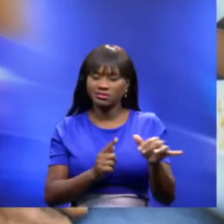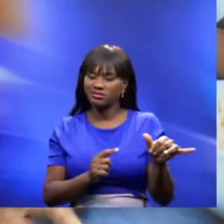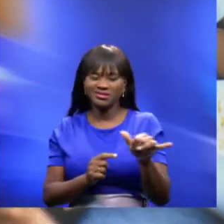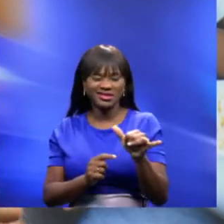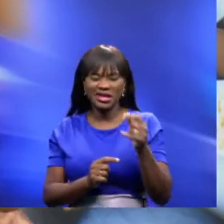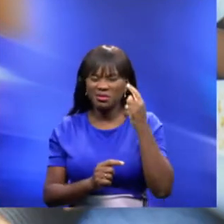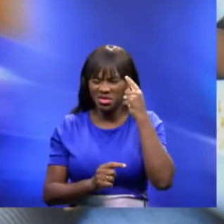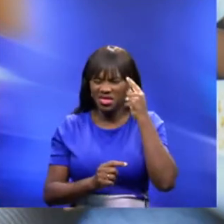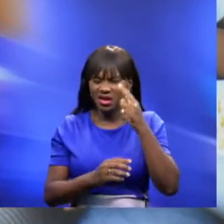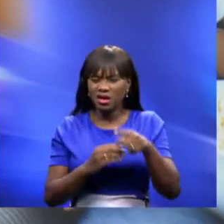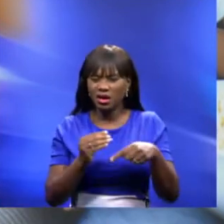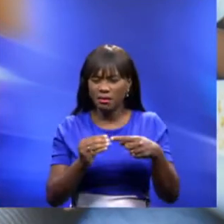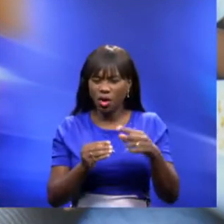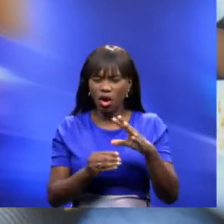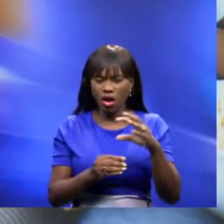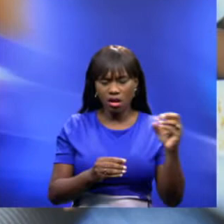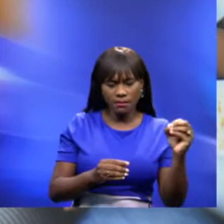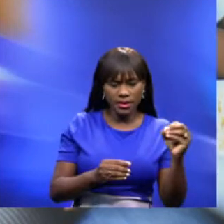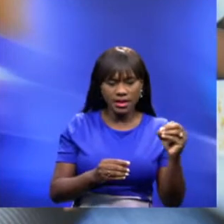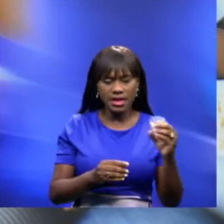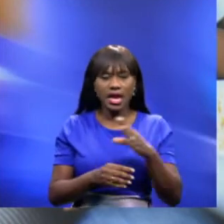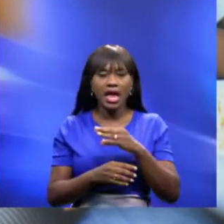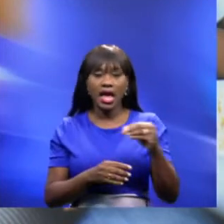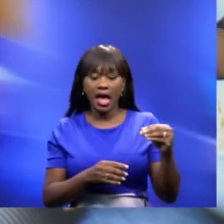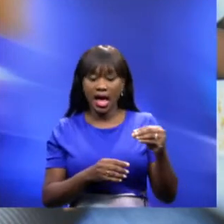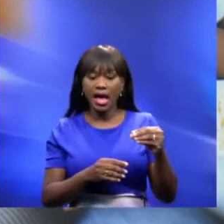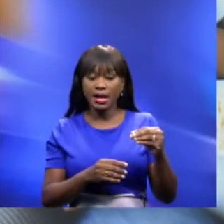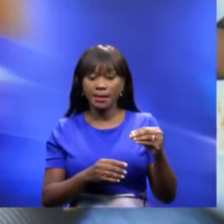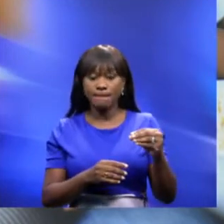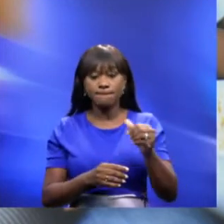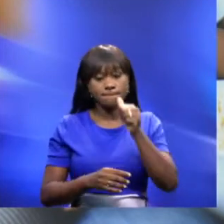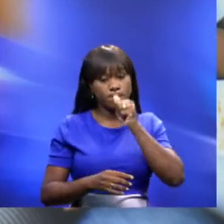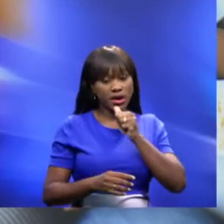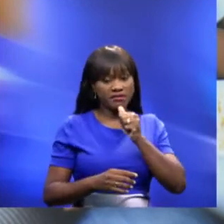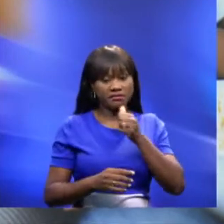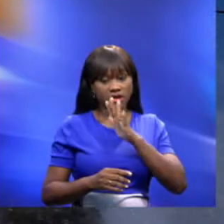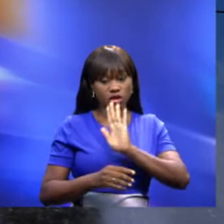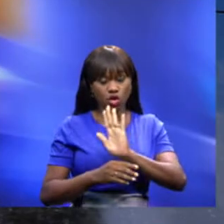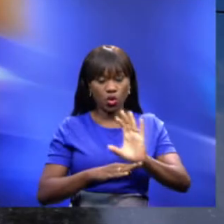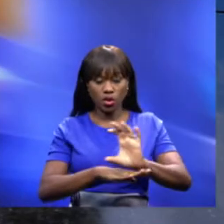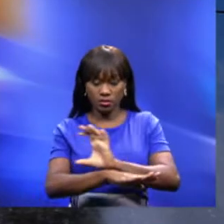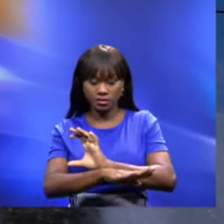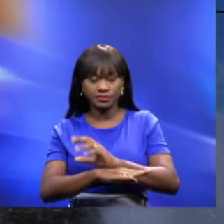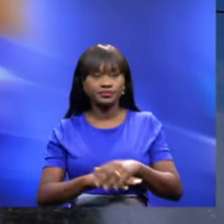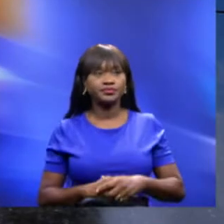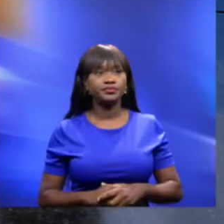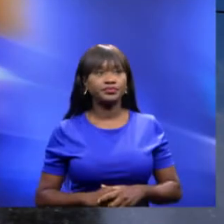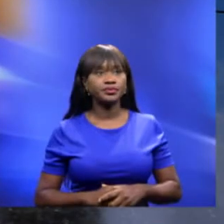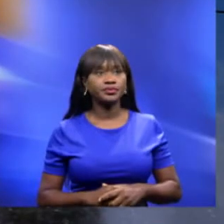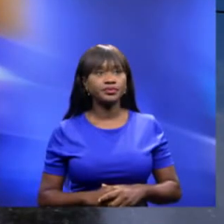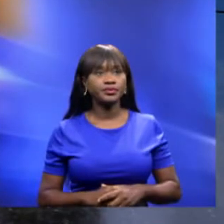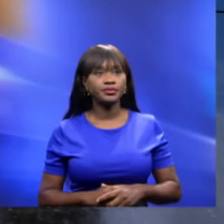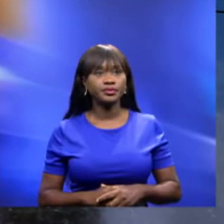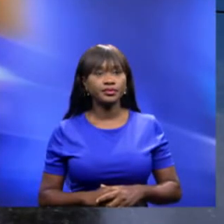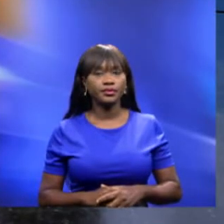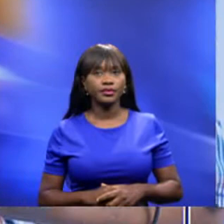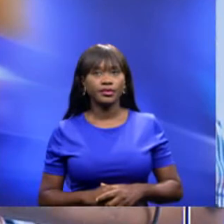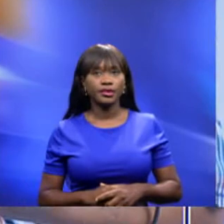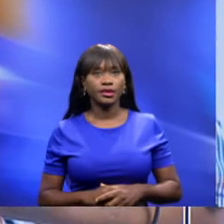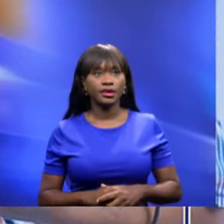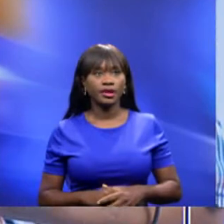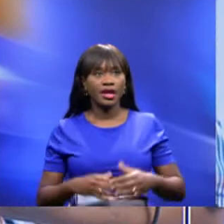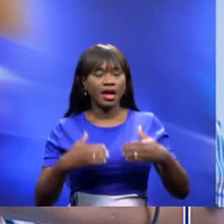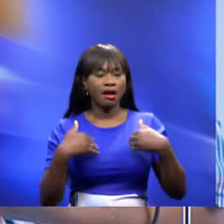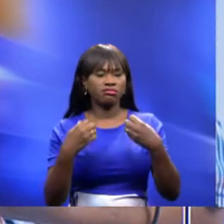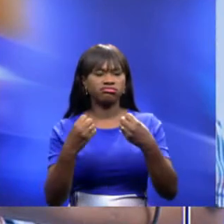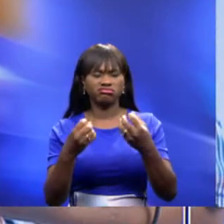both in company setting and as individuals. We have a lot of passwords that we now have to